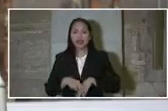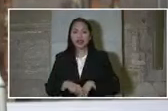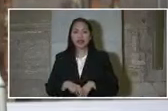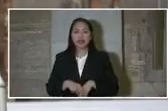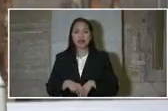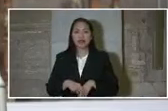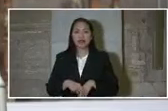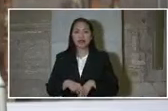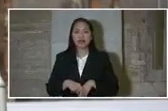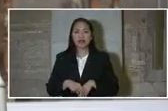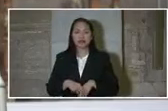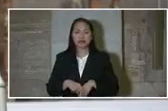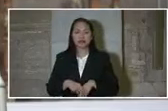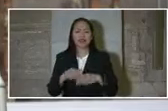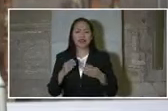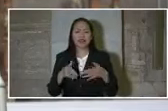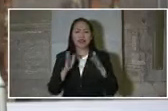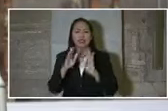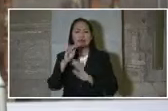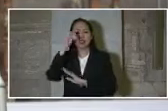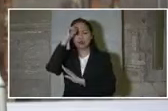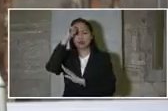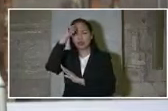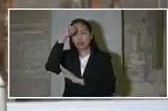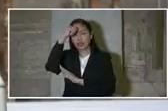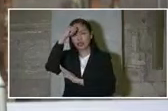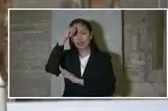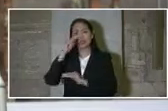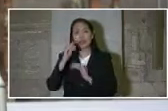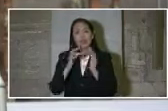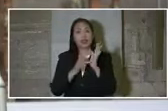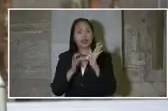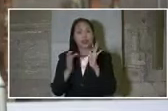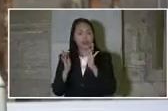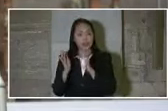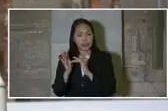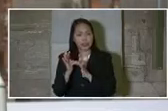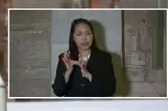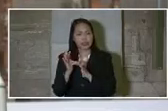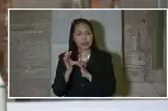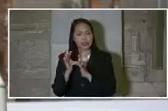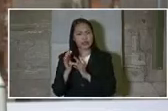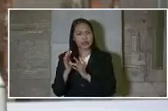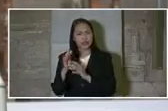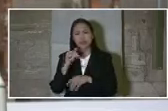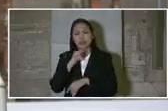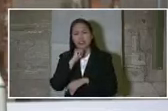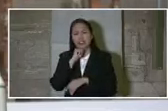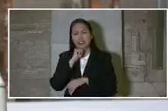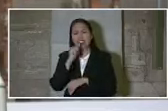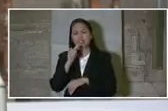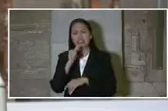let us be reminded today that Jesus did not